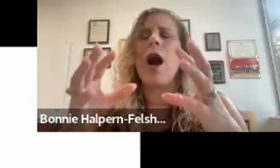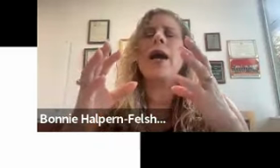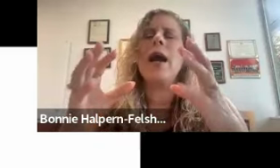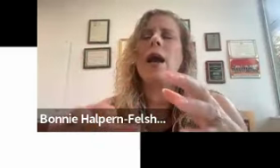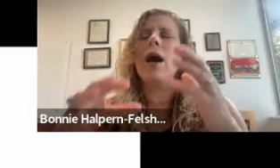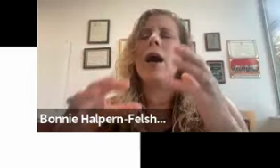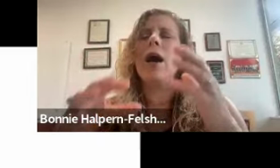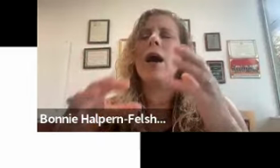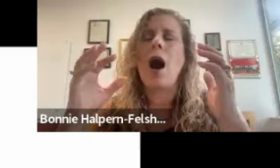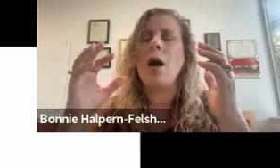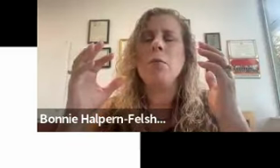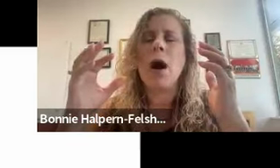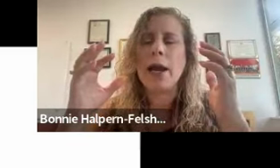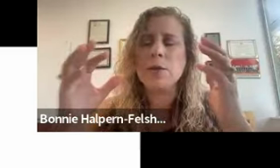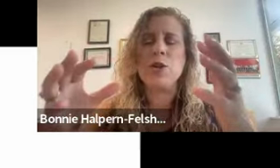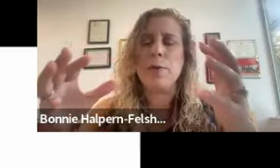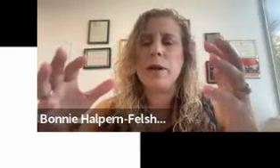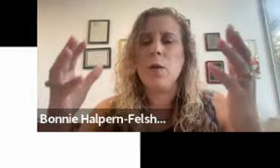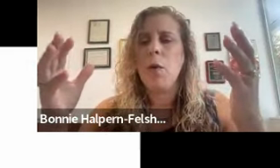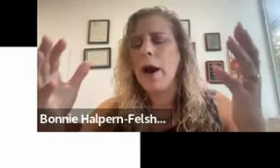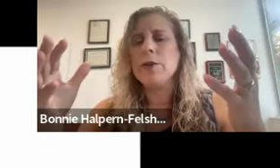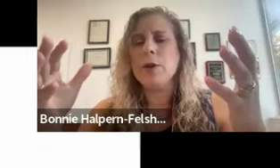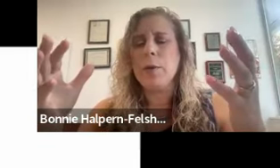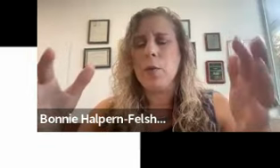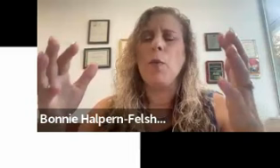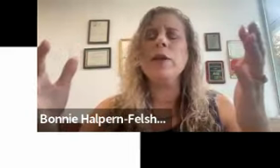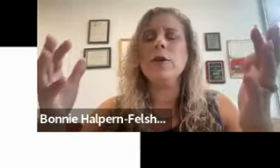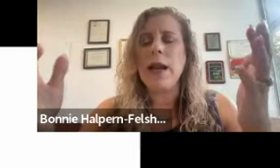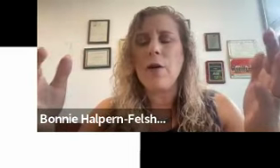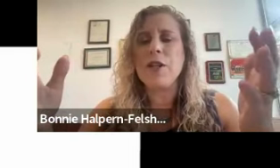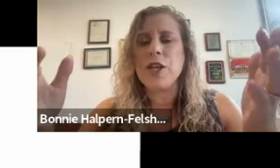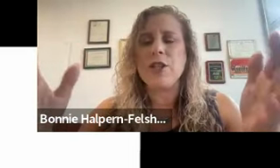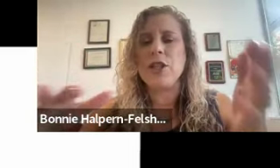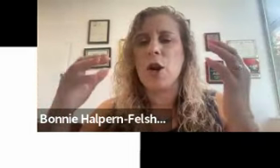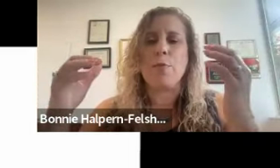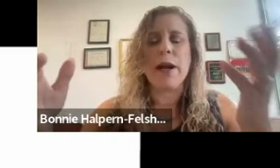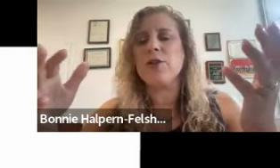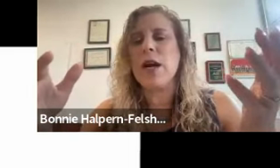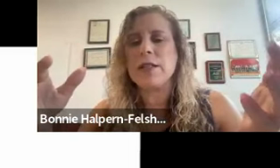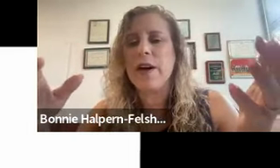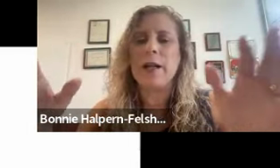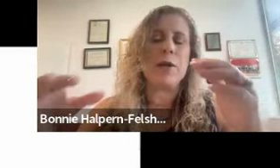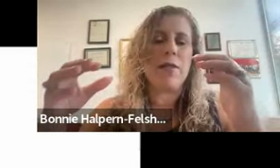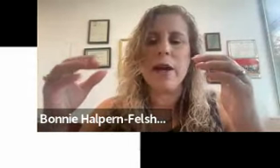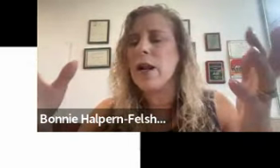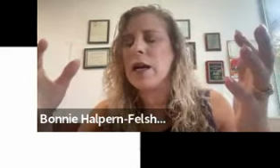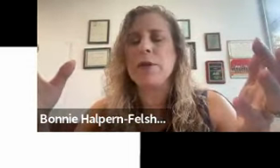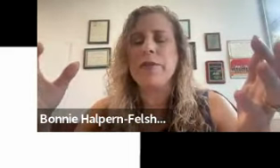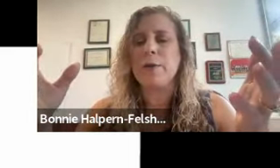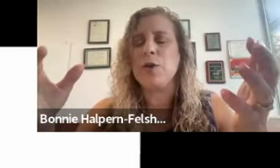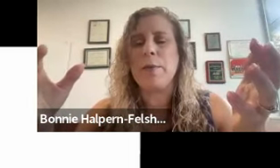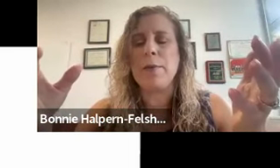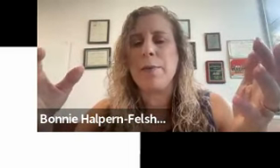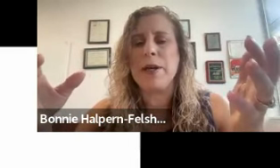kid. I am stupid. Why are you stupid? Well, we learned in health education that our brains are not developed, and they're not